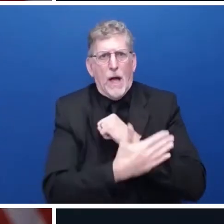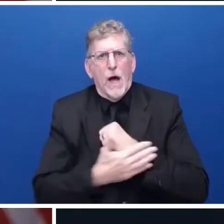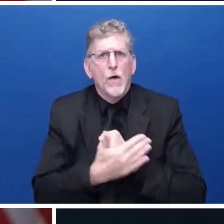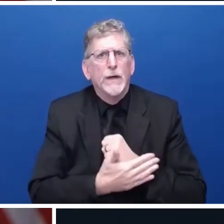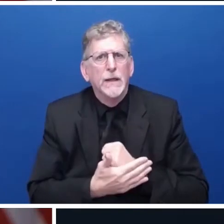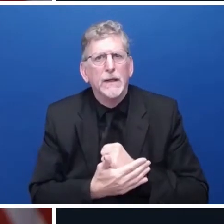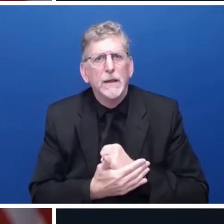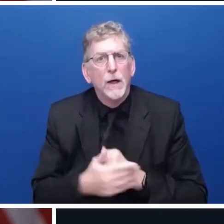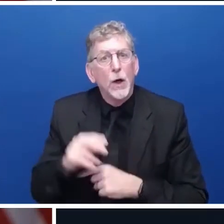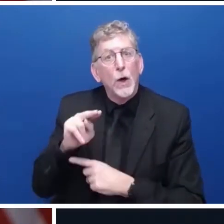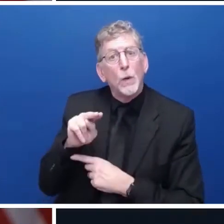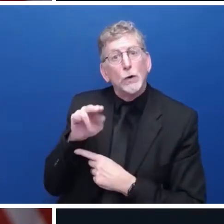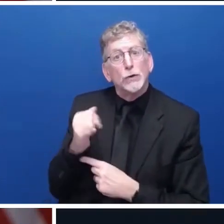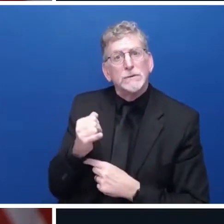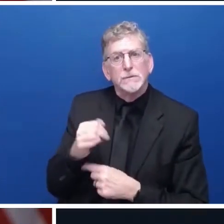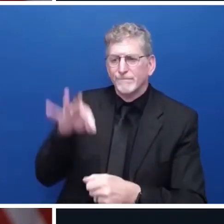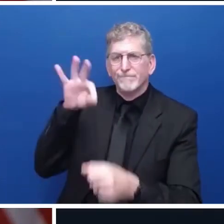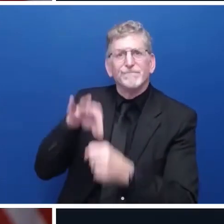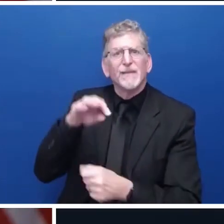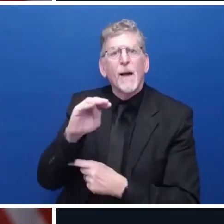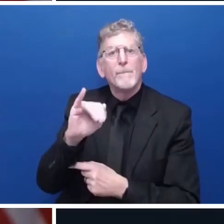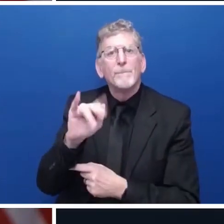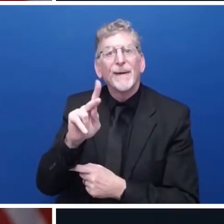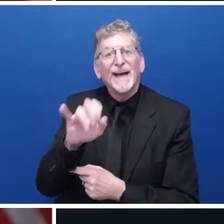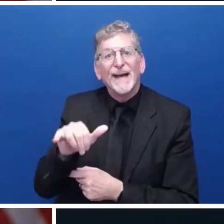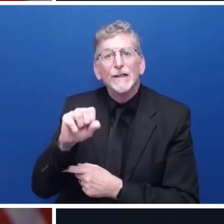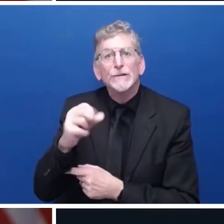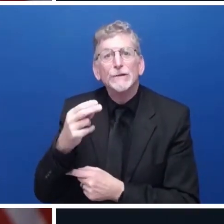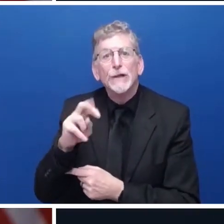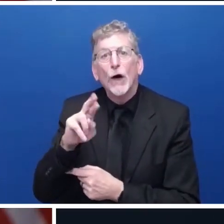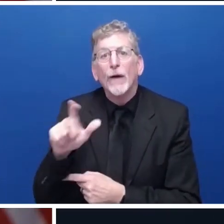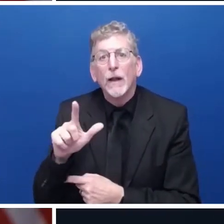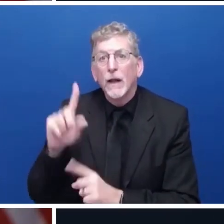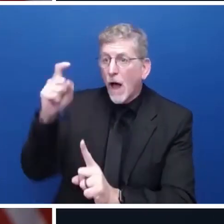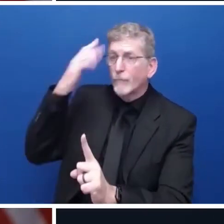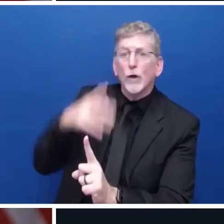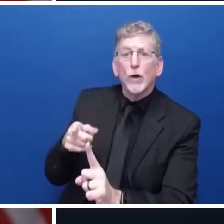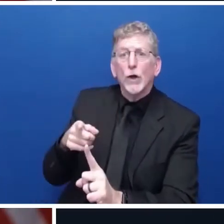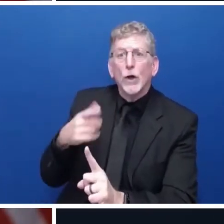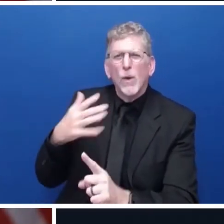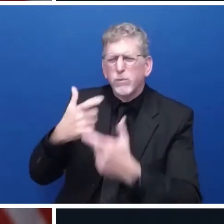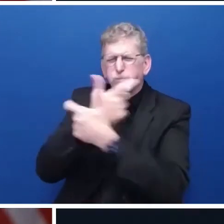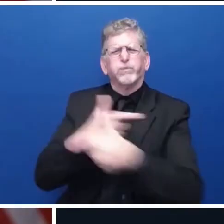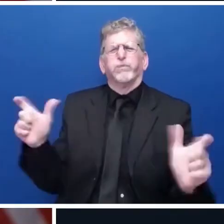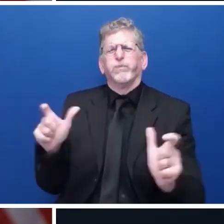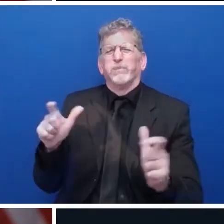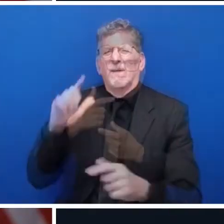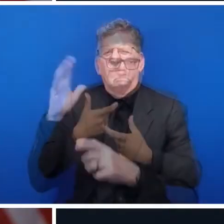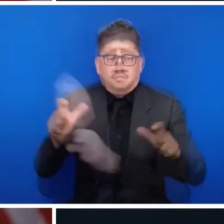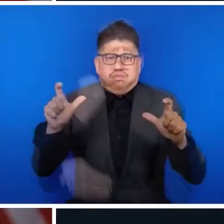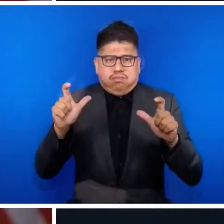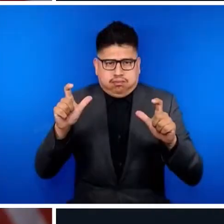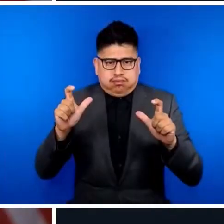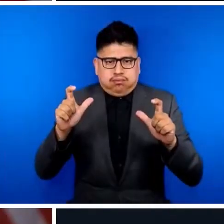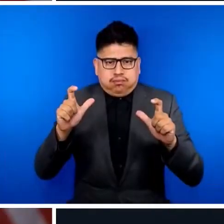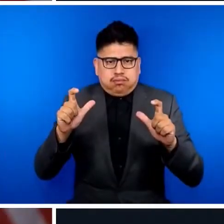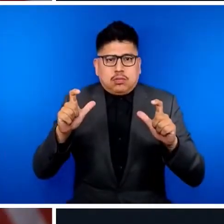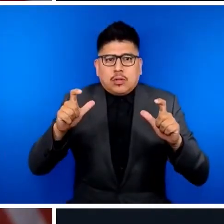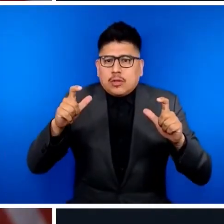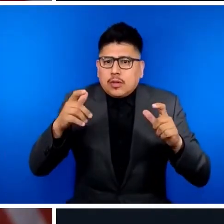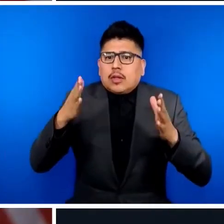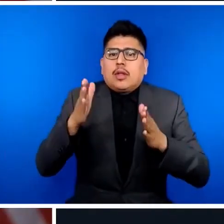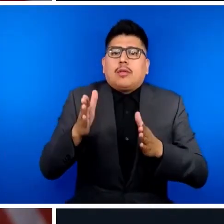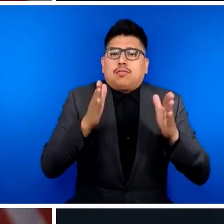double-digit victory. Democrats flip state legislative seats